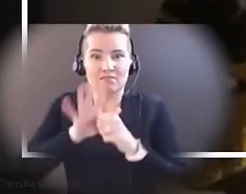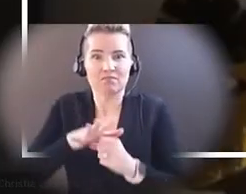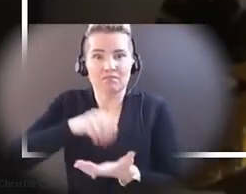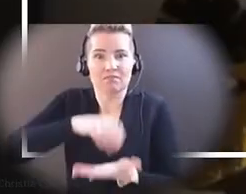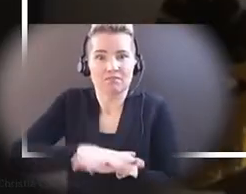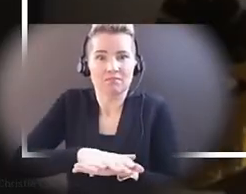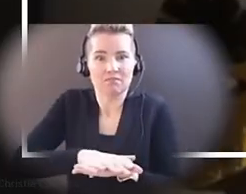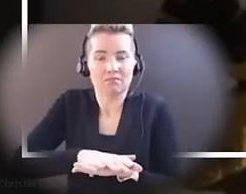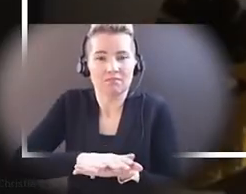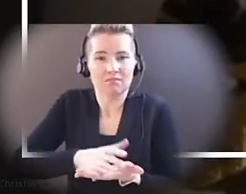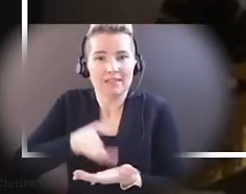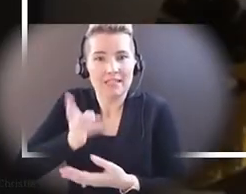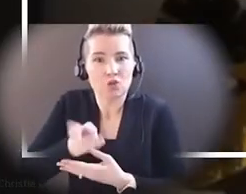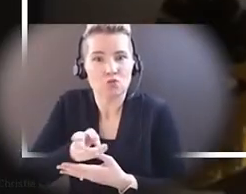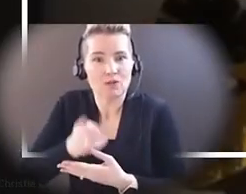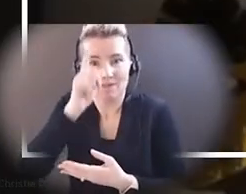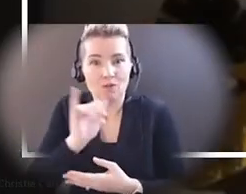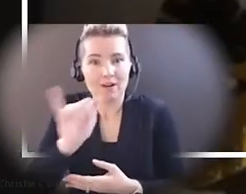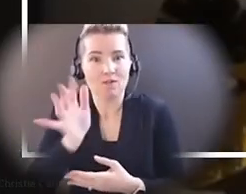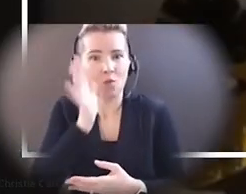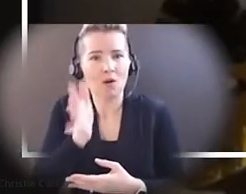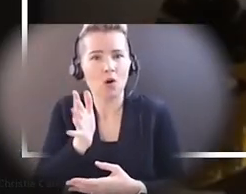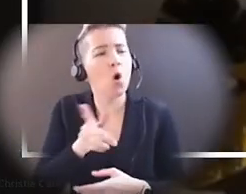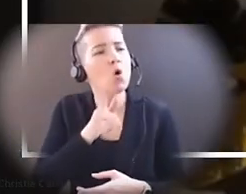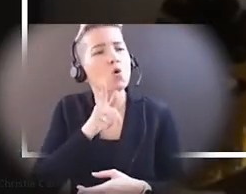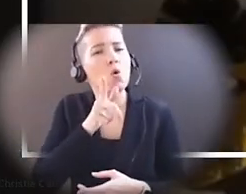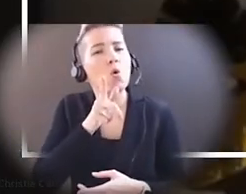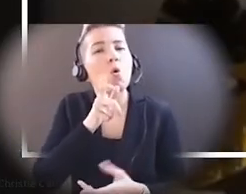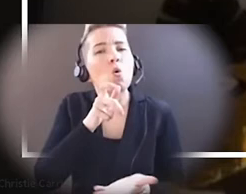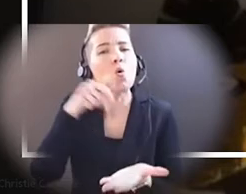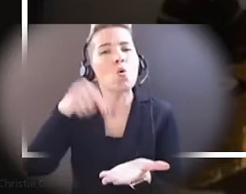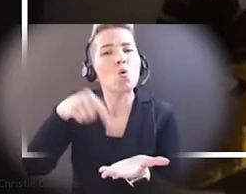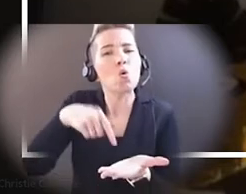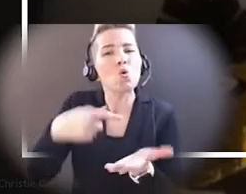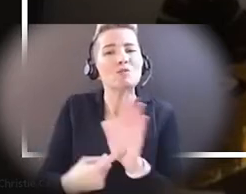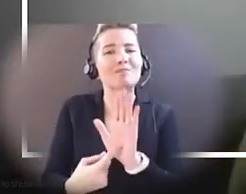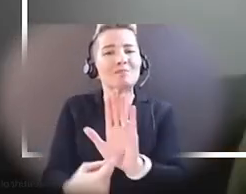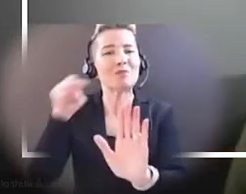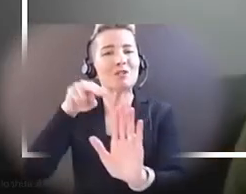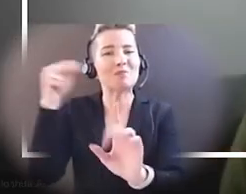history books. So kind of whose voice is going to be in the history books, right?